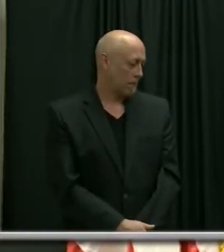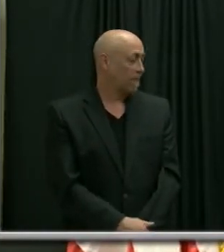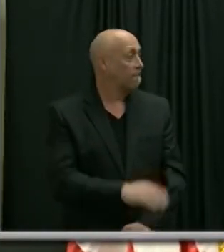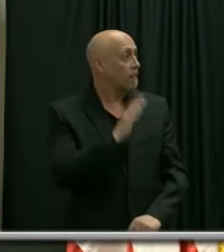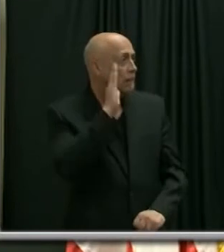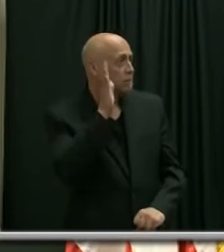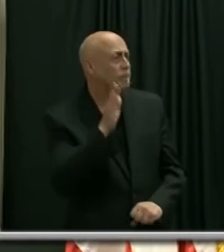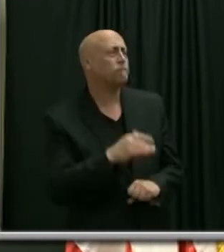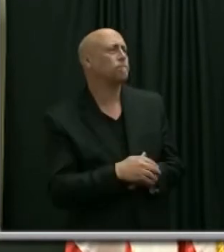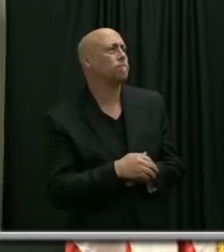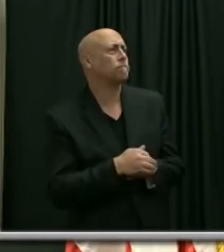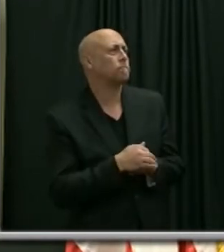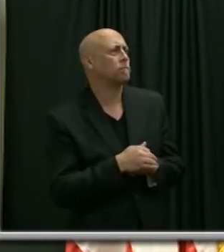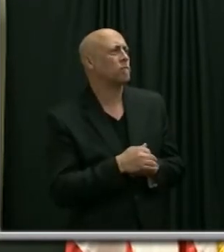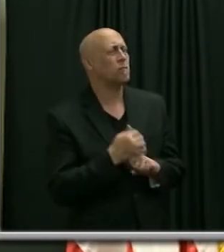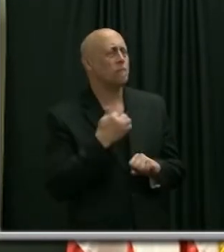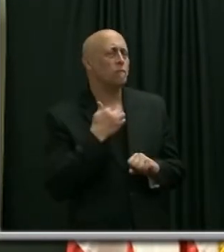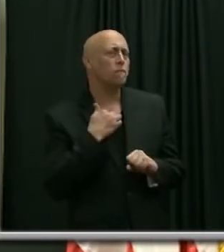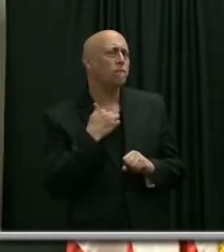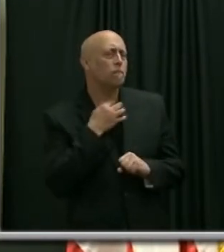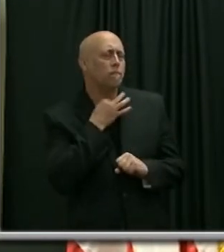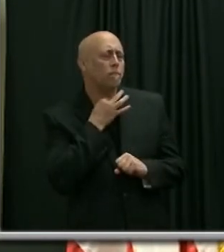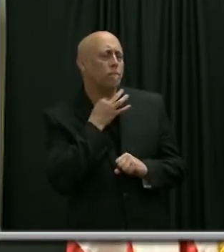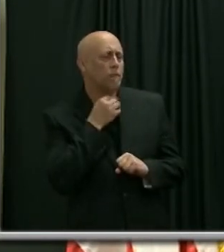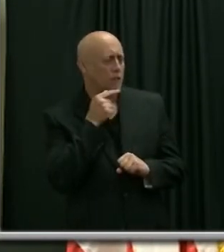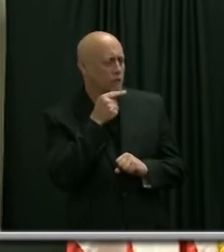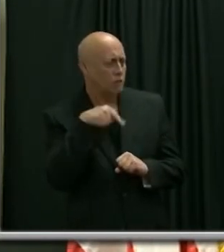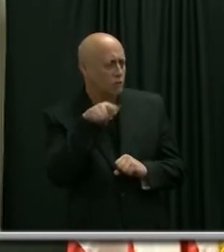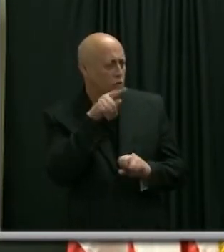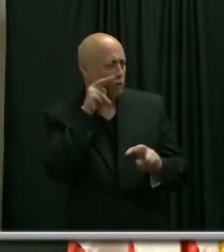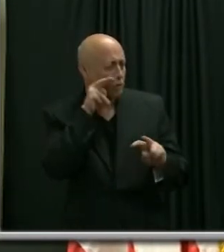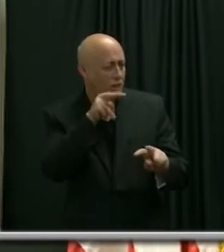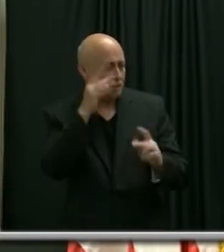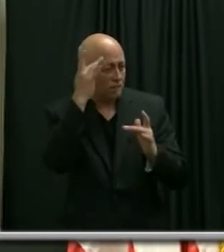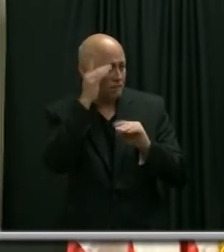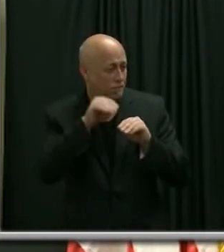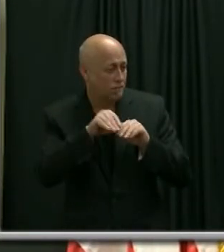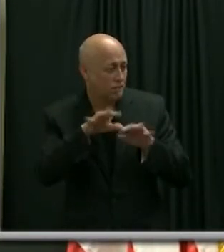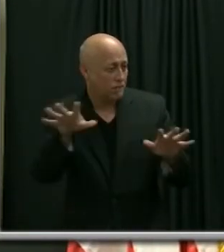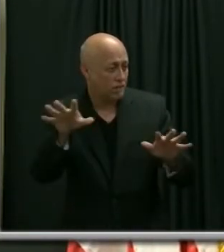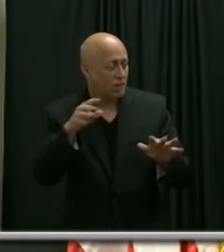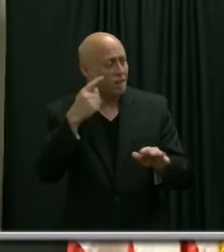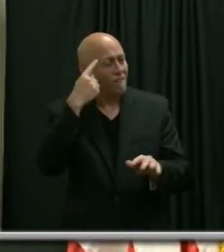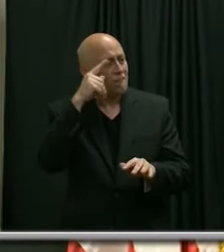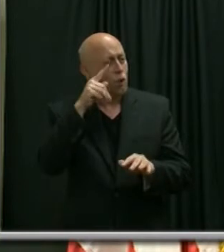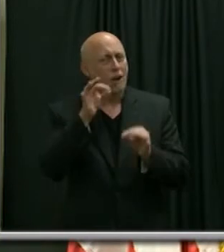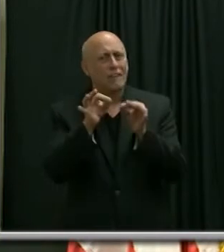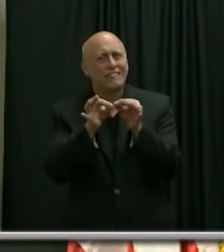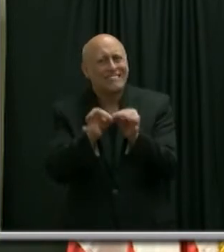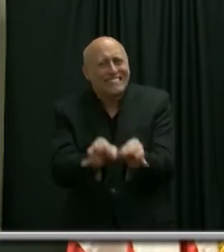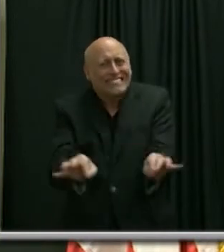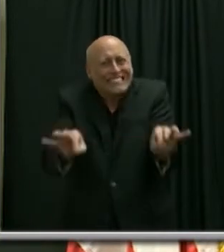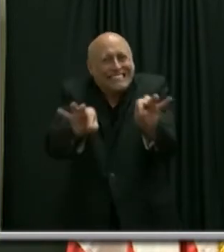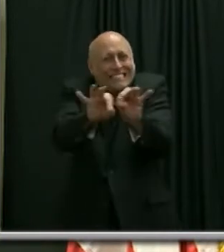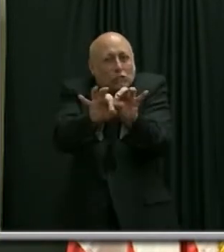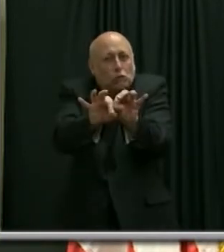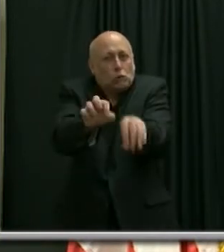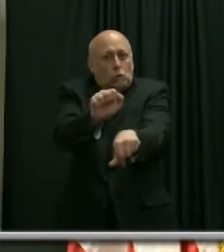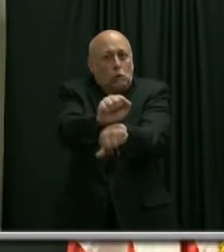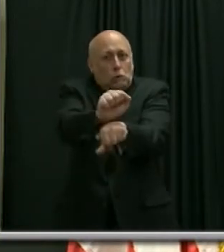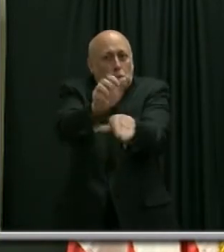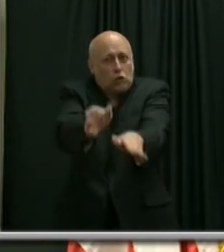Hi, yeah, I was just wondering if we're keeping an eye on the infection rate among essential workers, and if so, are we seeing